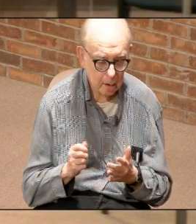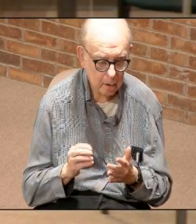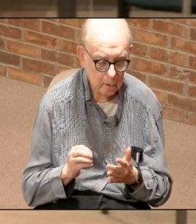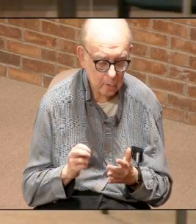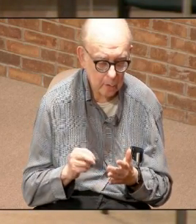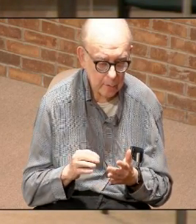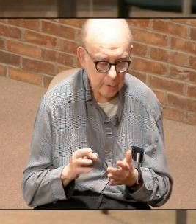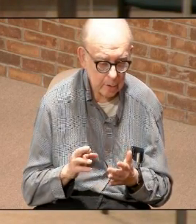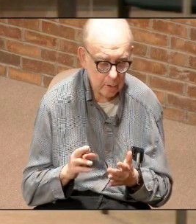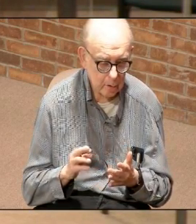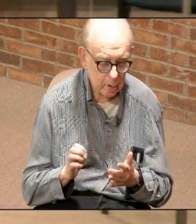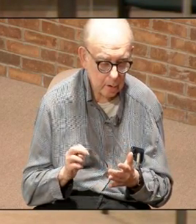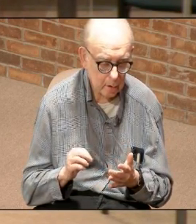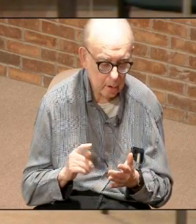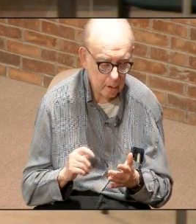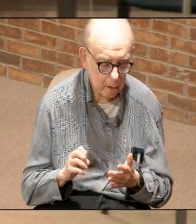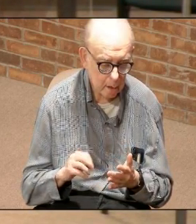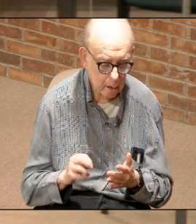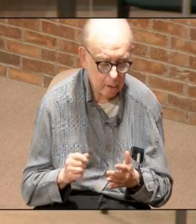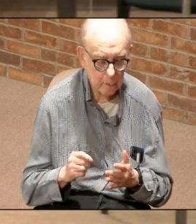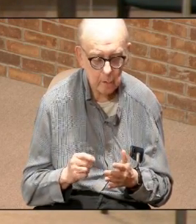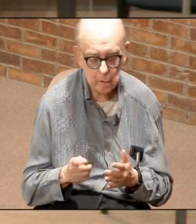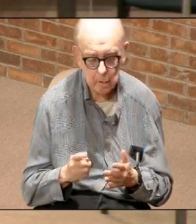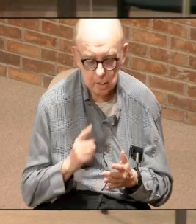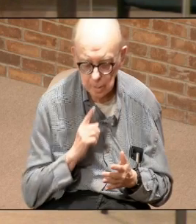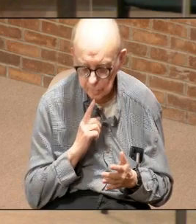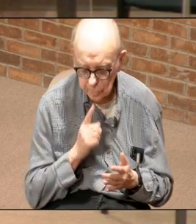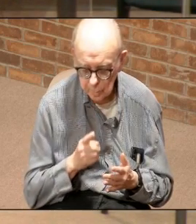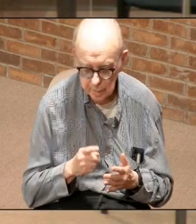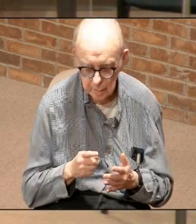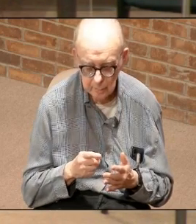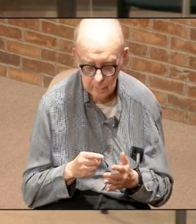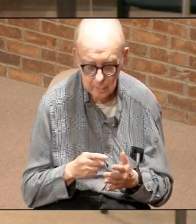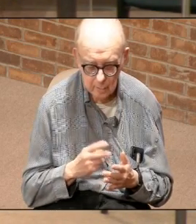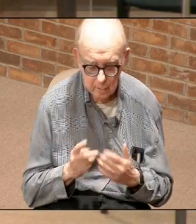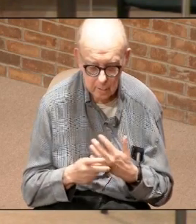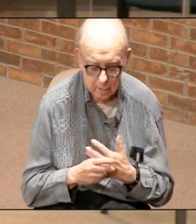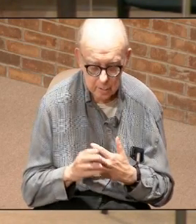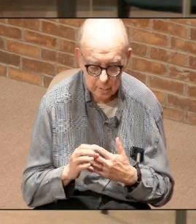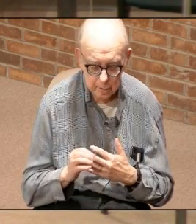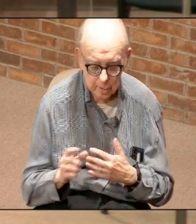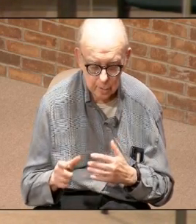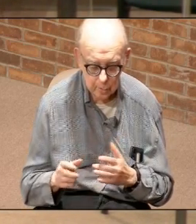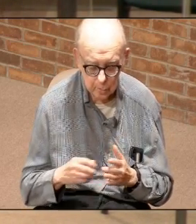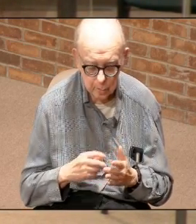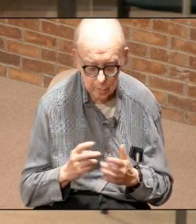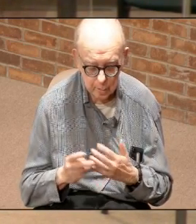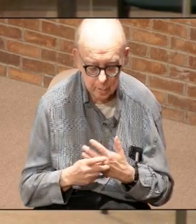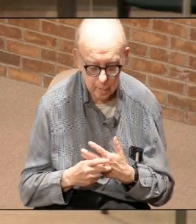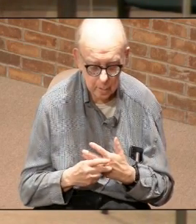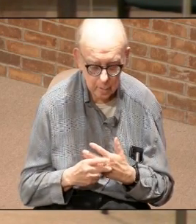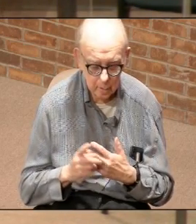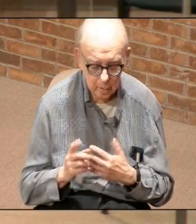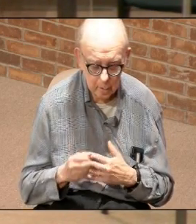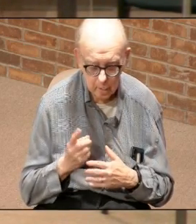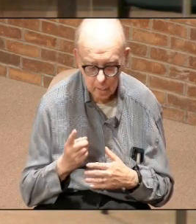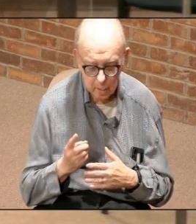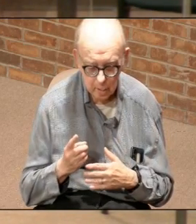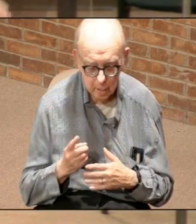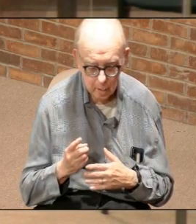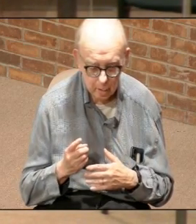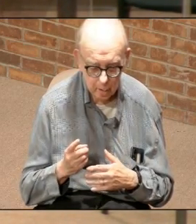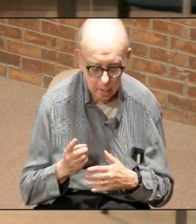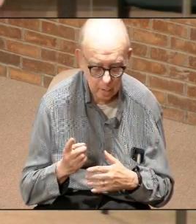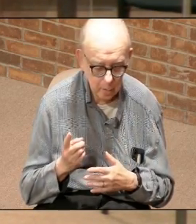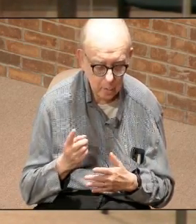Okay? If you haven't seen it, it's really a cool show. You got to figure out what are they